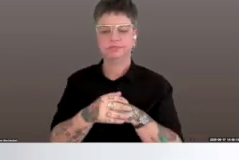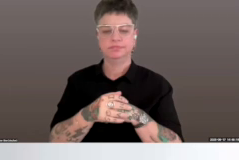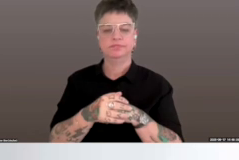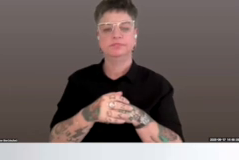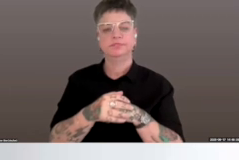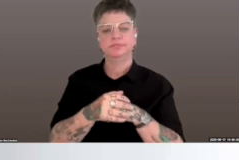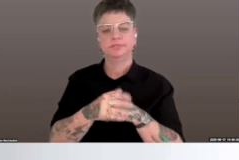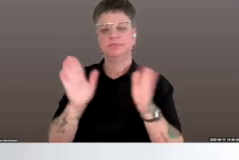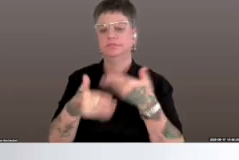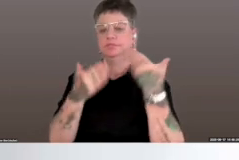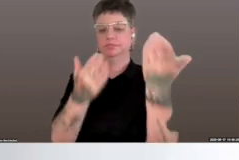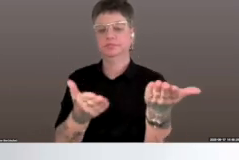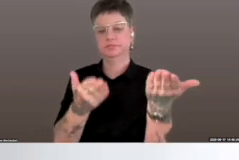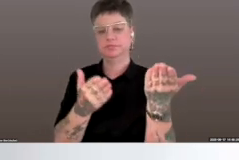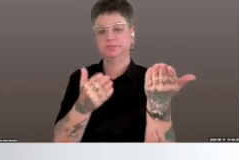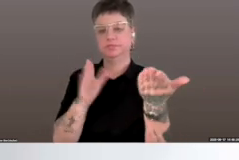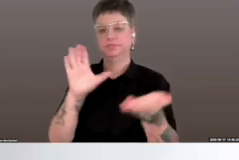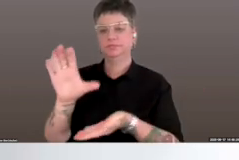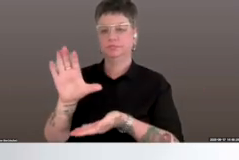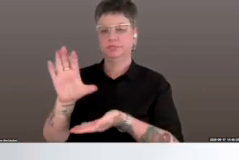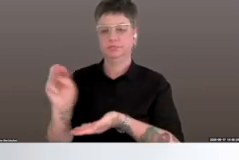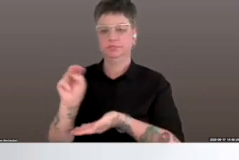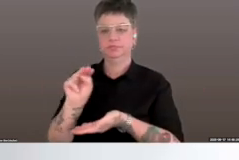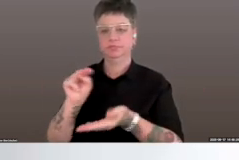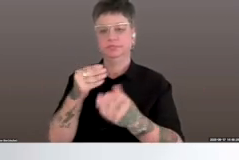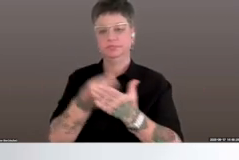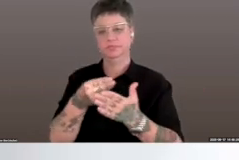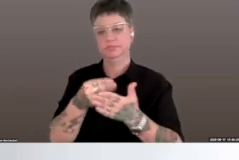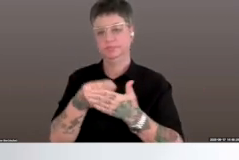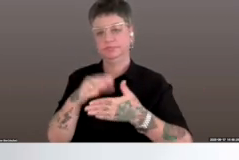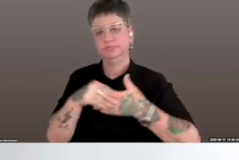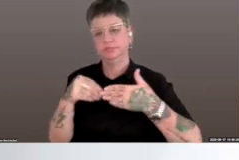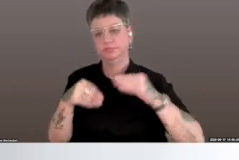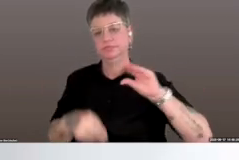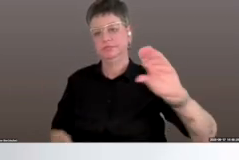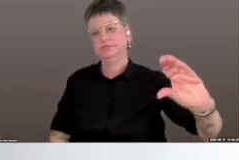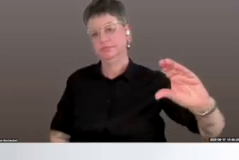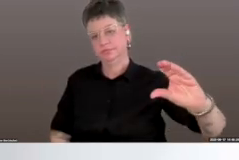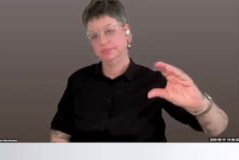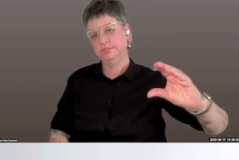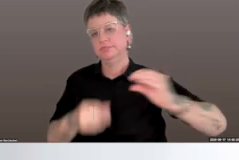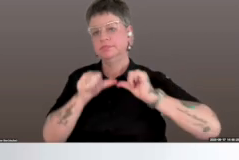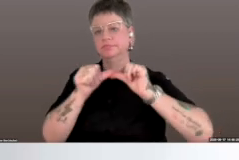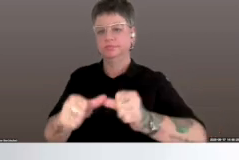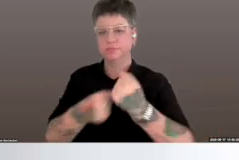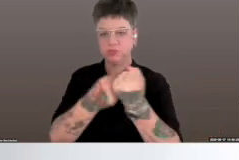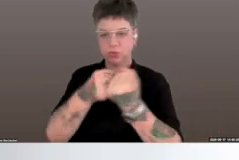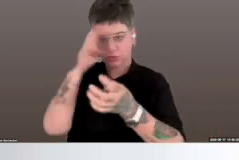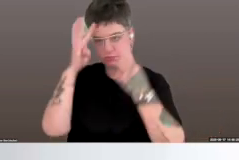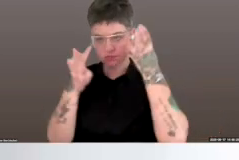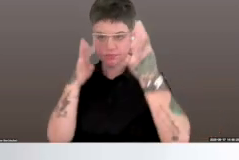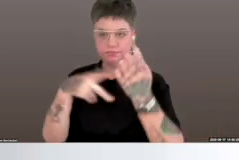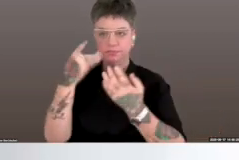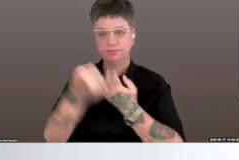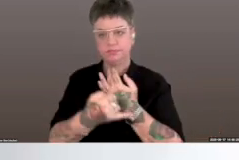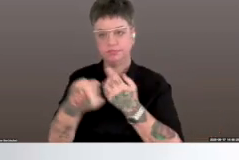year's funding plan is to allocate $5 million of the AQIP appropriation to continue to support innovative projects. Over